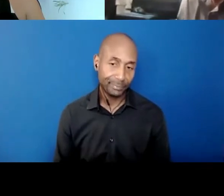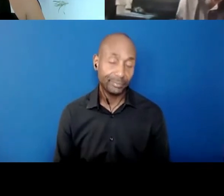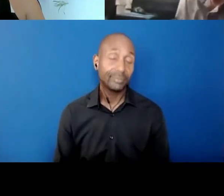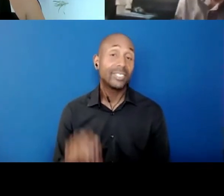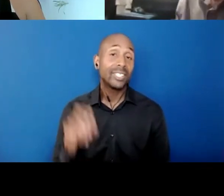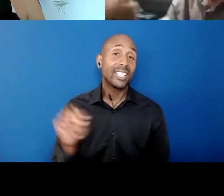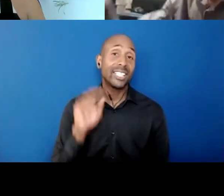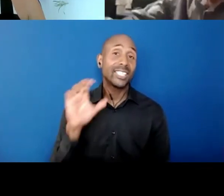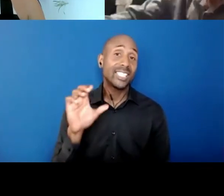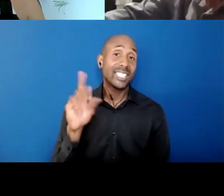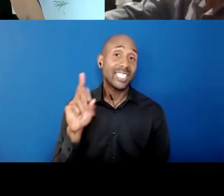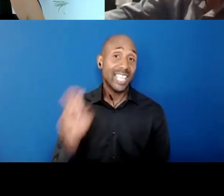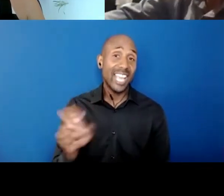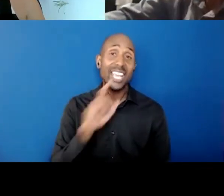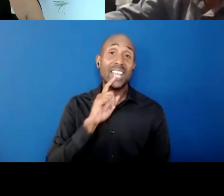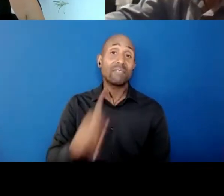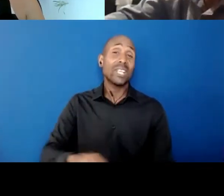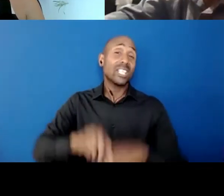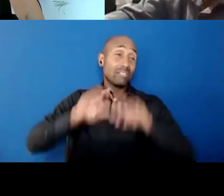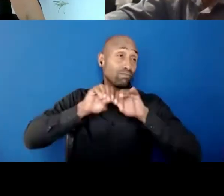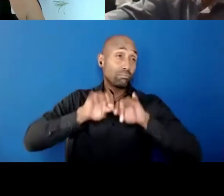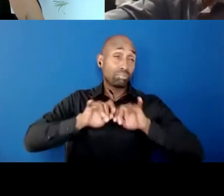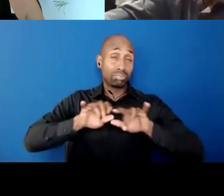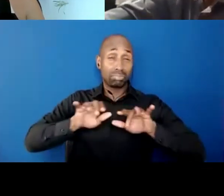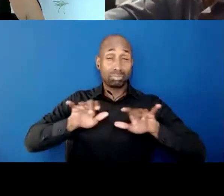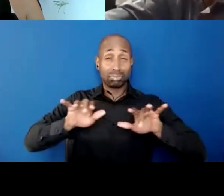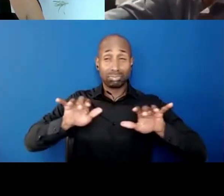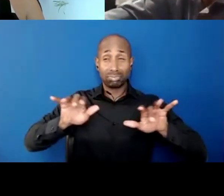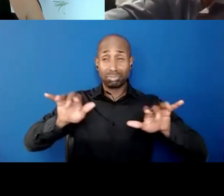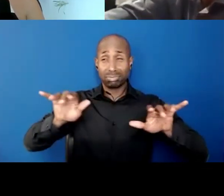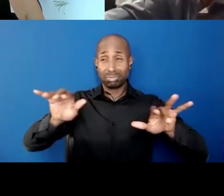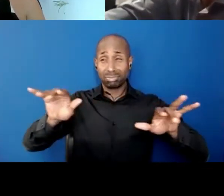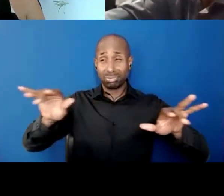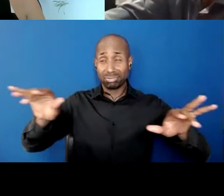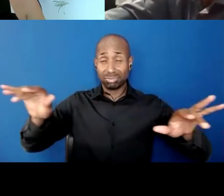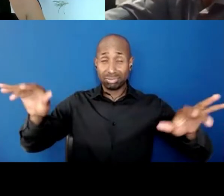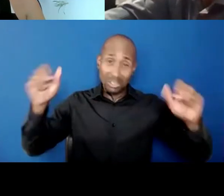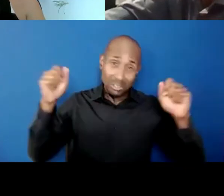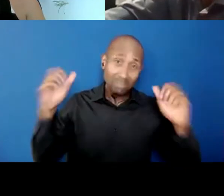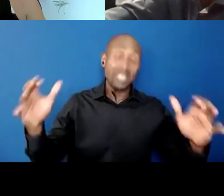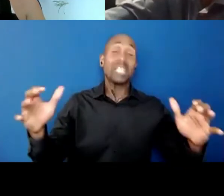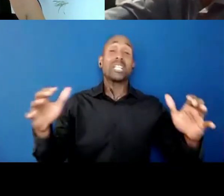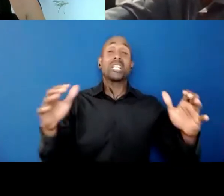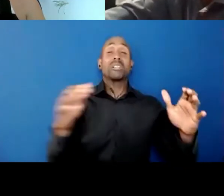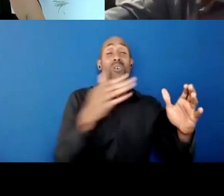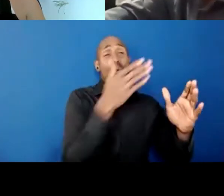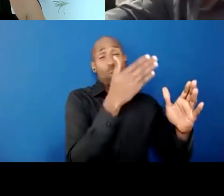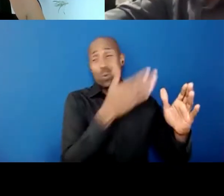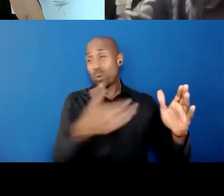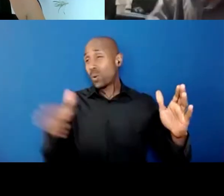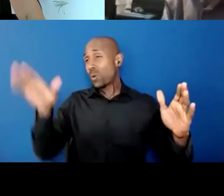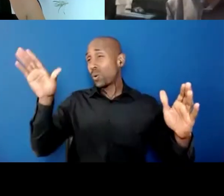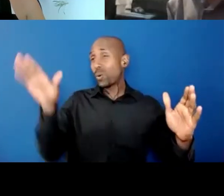is proud of the way that it reaches out to all sorts of people with